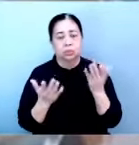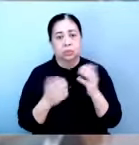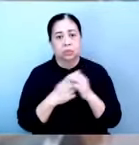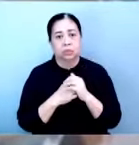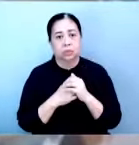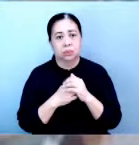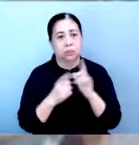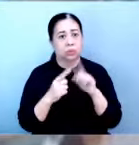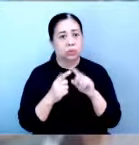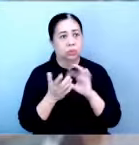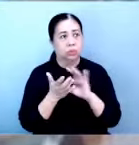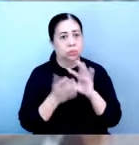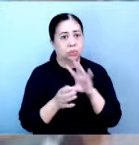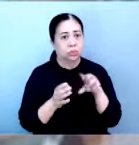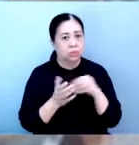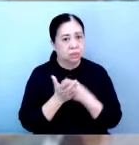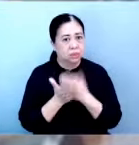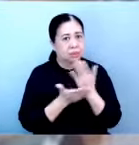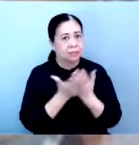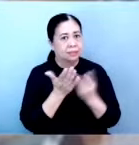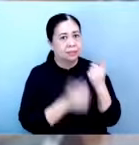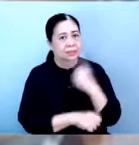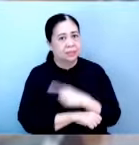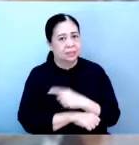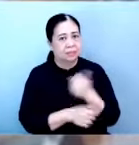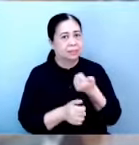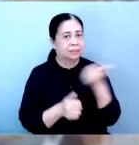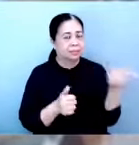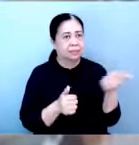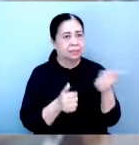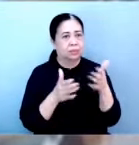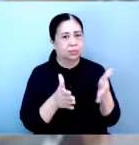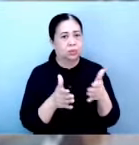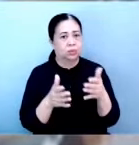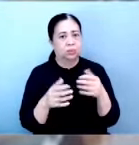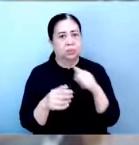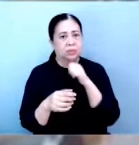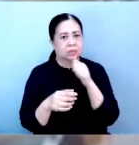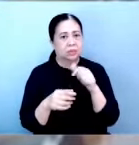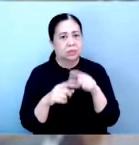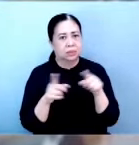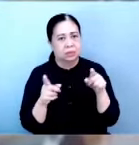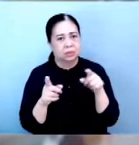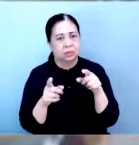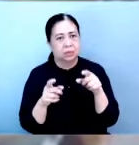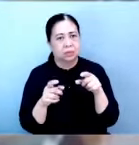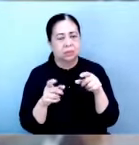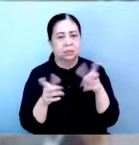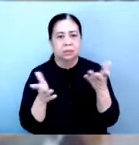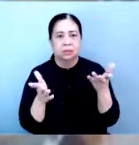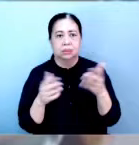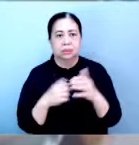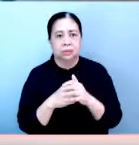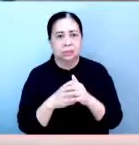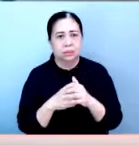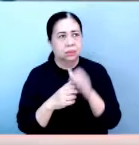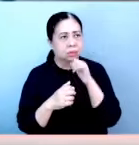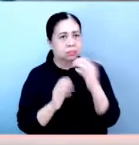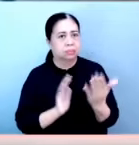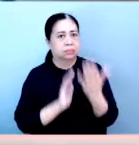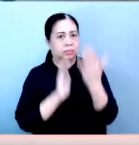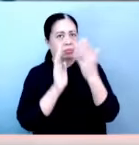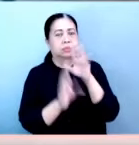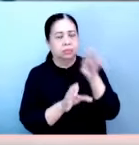to count some days as alternative delivery mode and not which are not necessarily in person classes